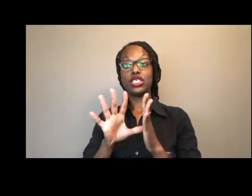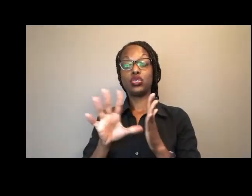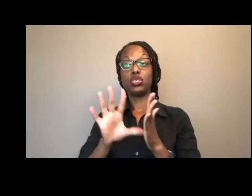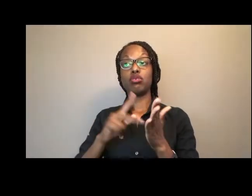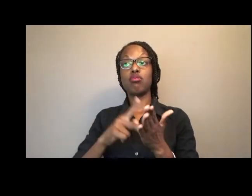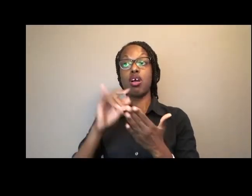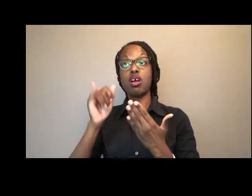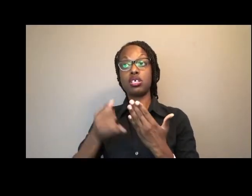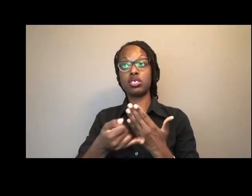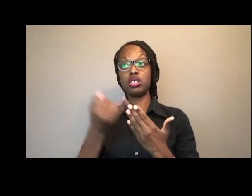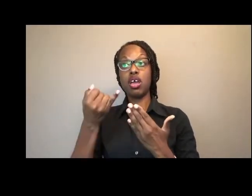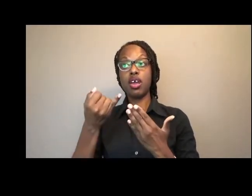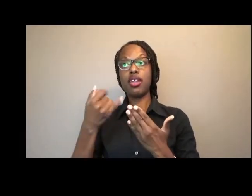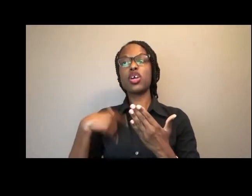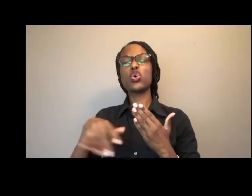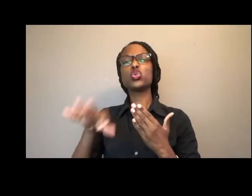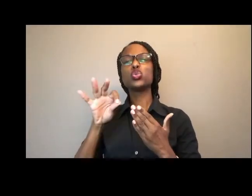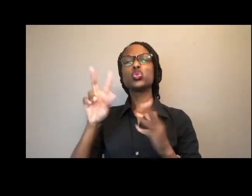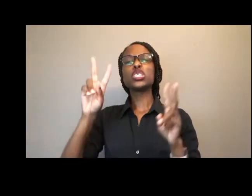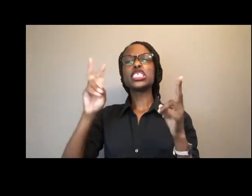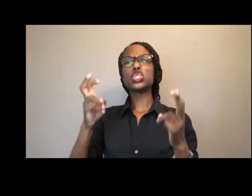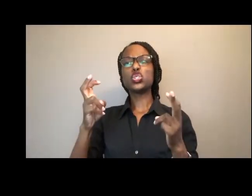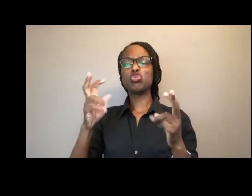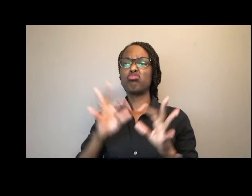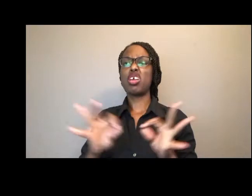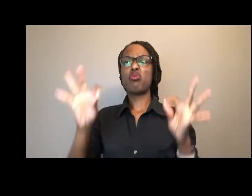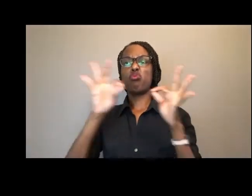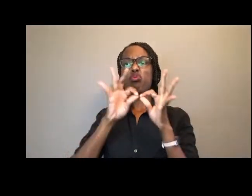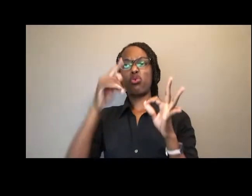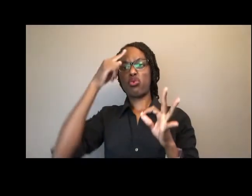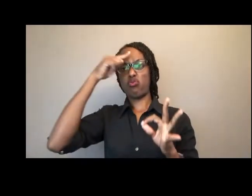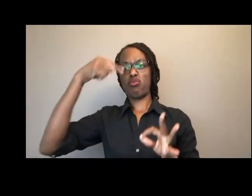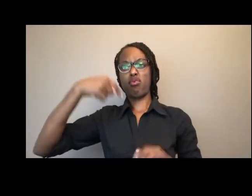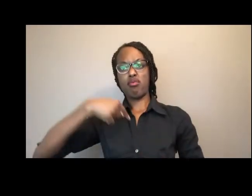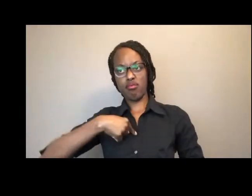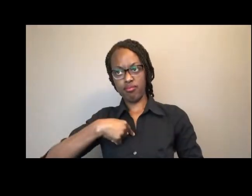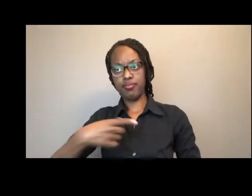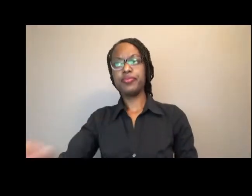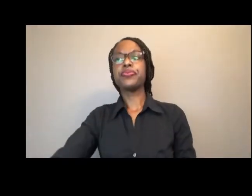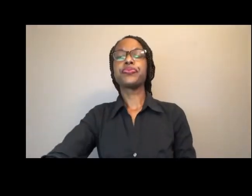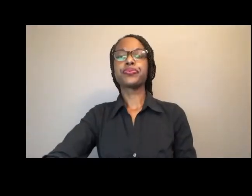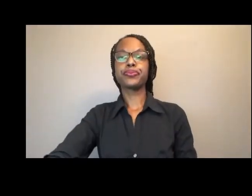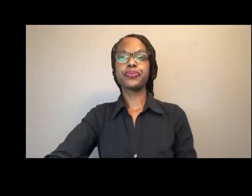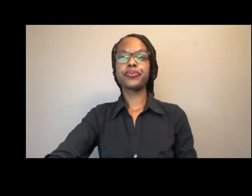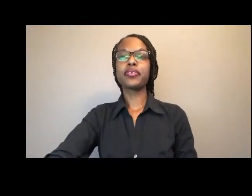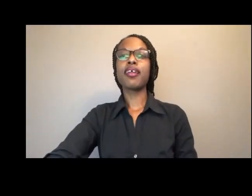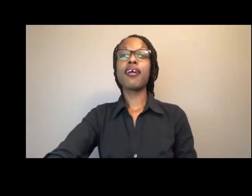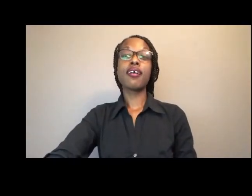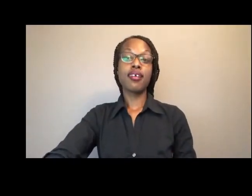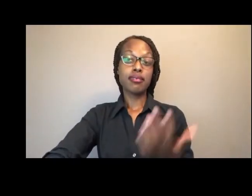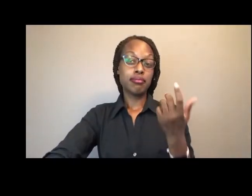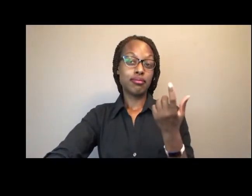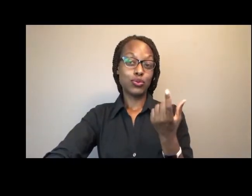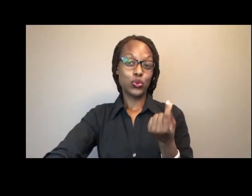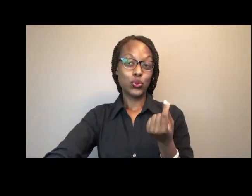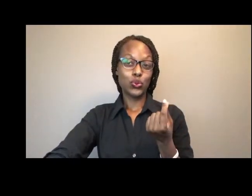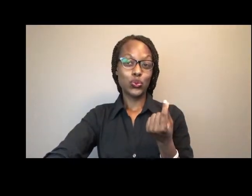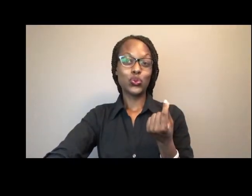us, me and my fellow classmates. And I chose to do a safe zone ally training